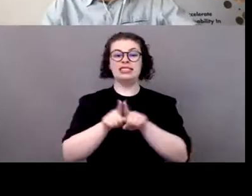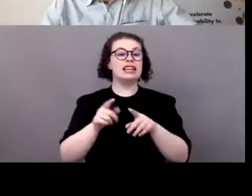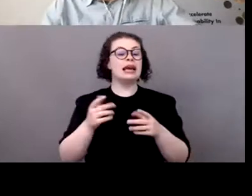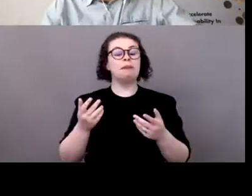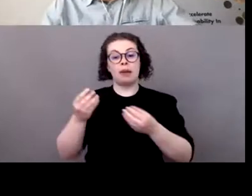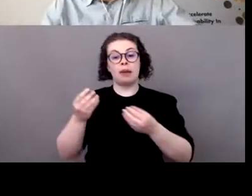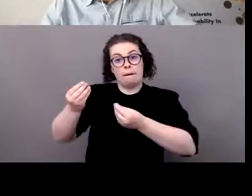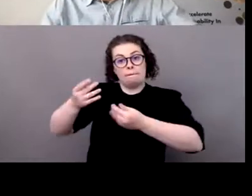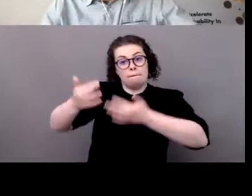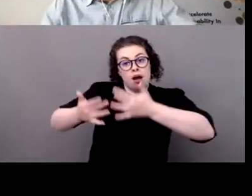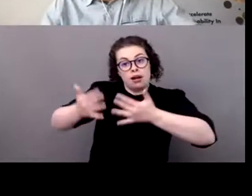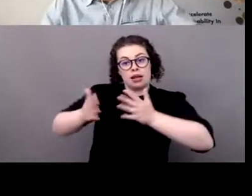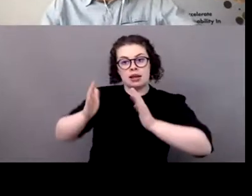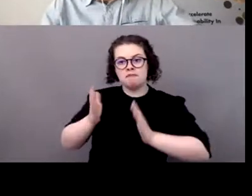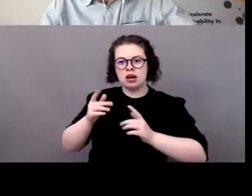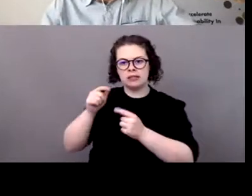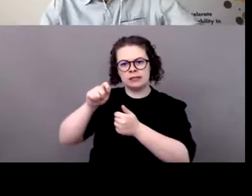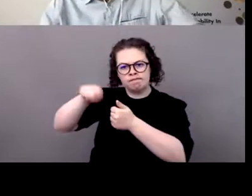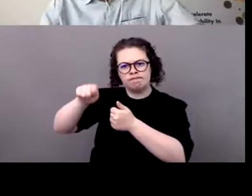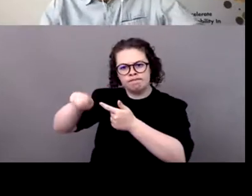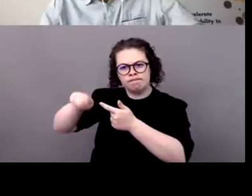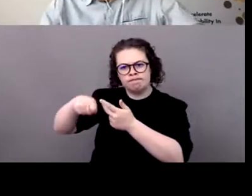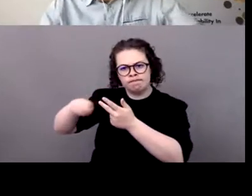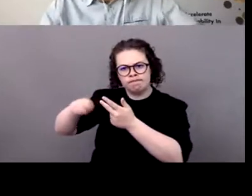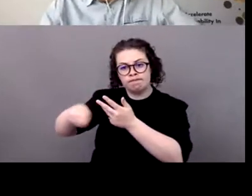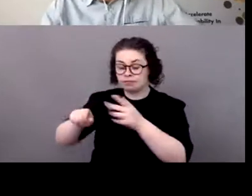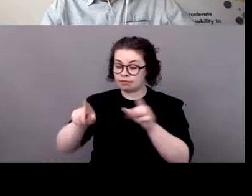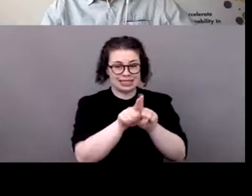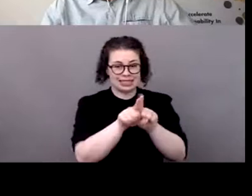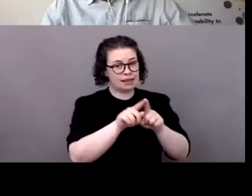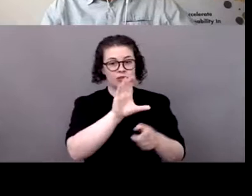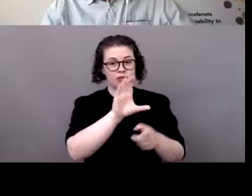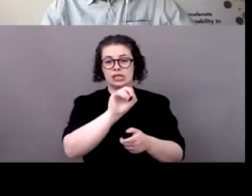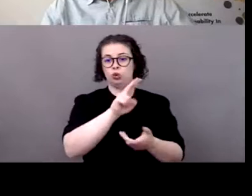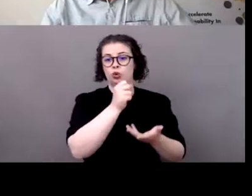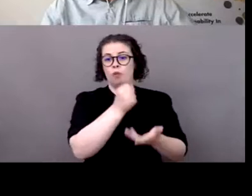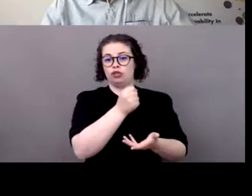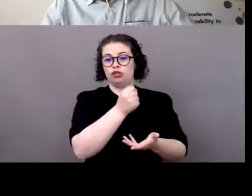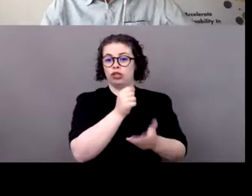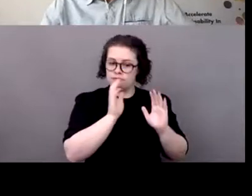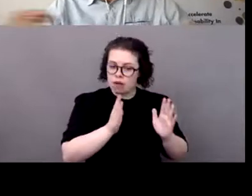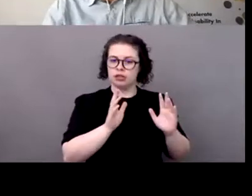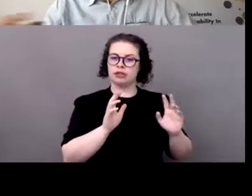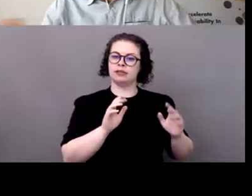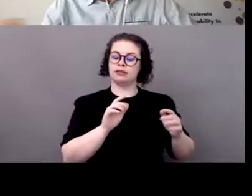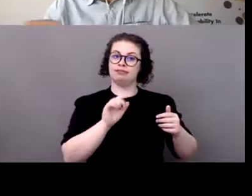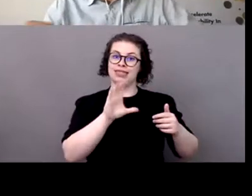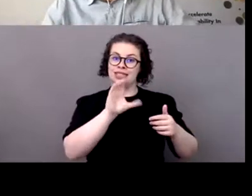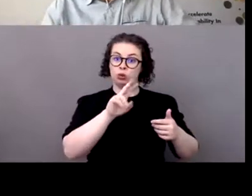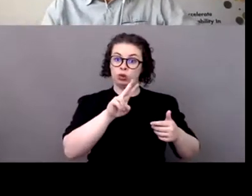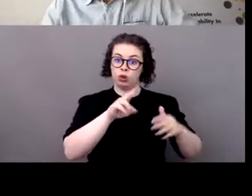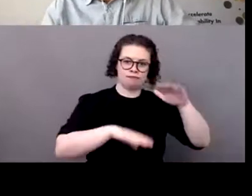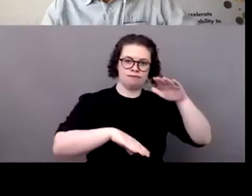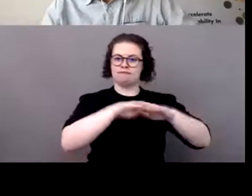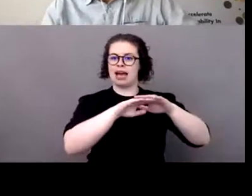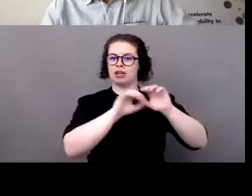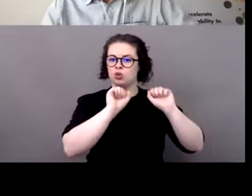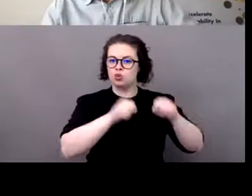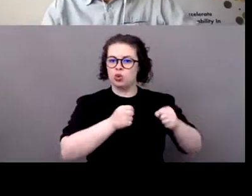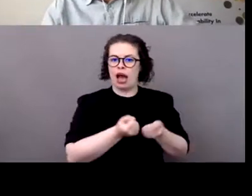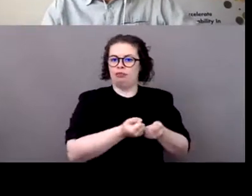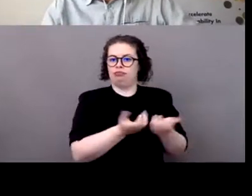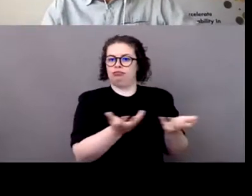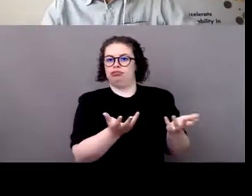need to manage our carbon budget almost in the same way. So I think those are some of the